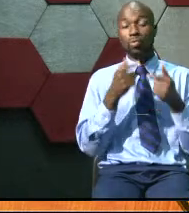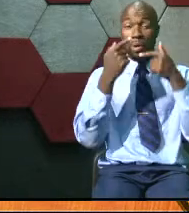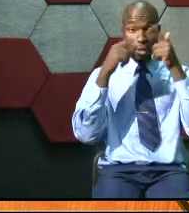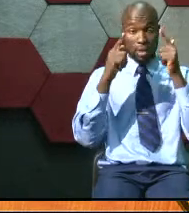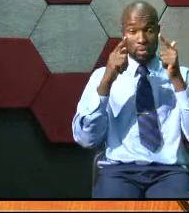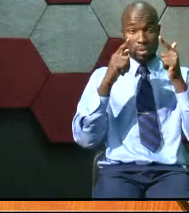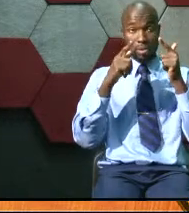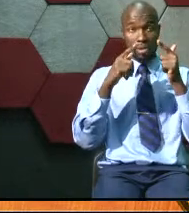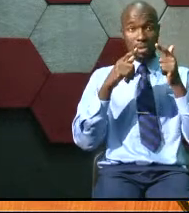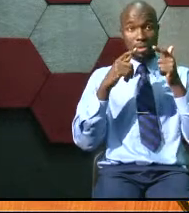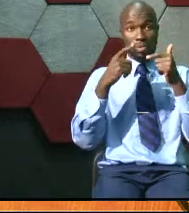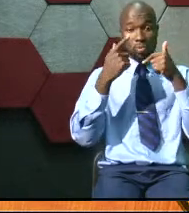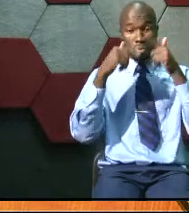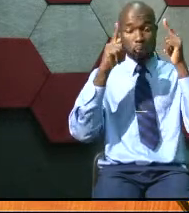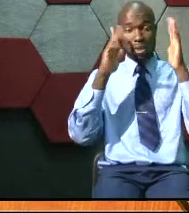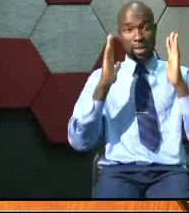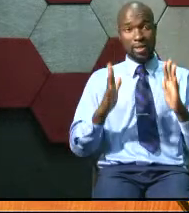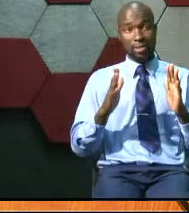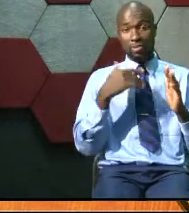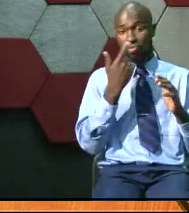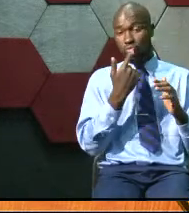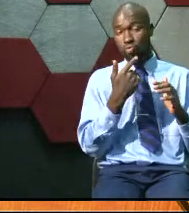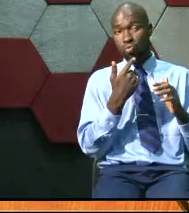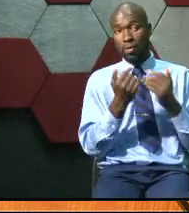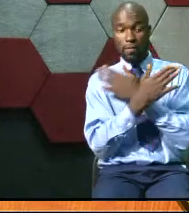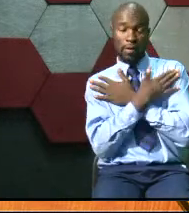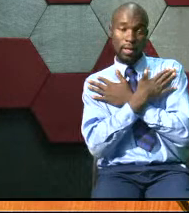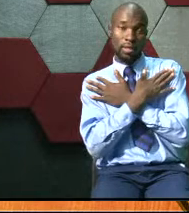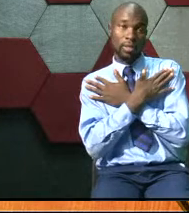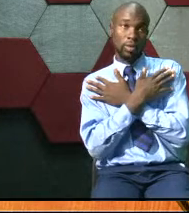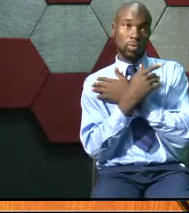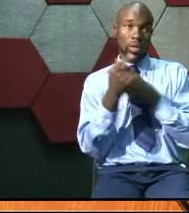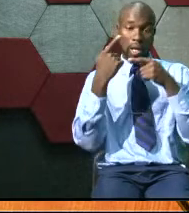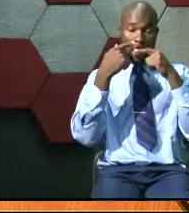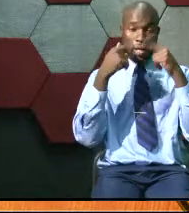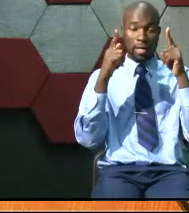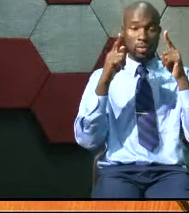our core partners and also core supporters and also